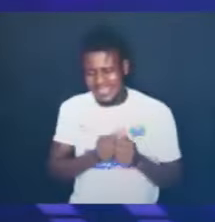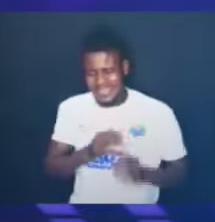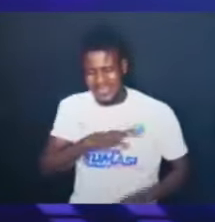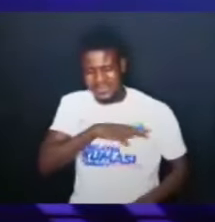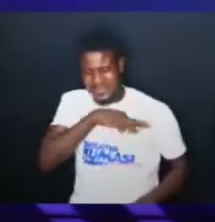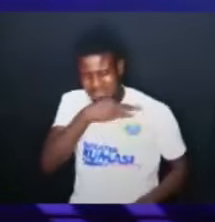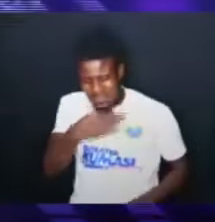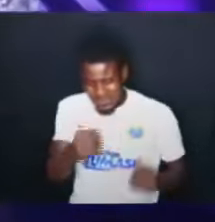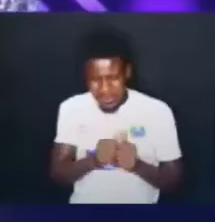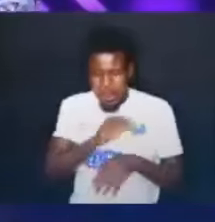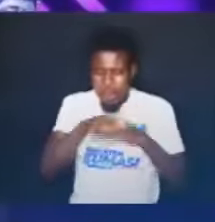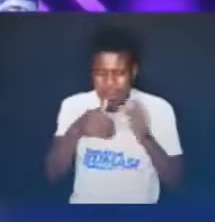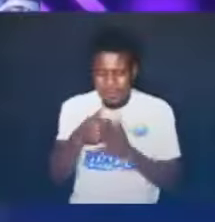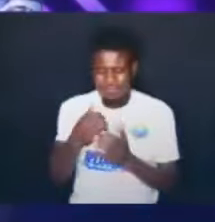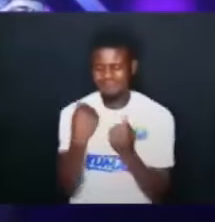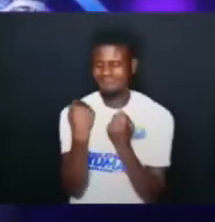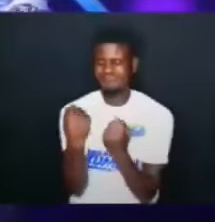before your strength.